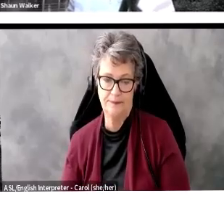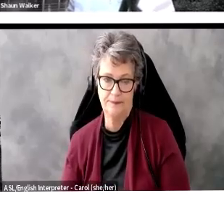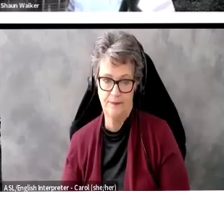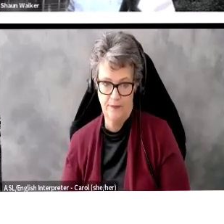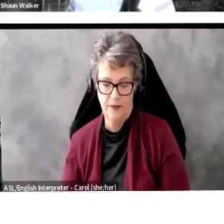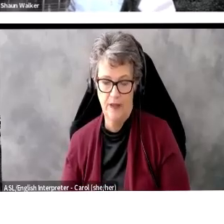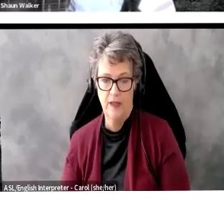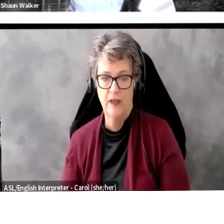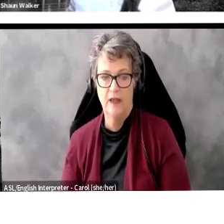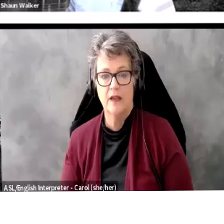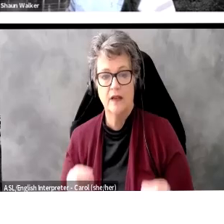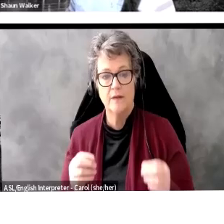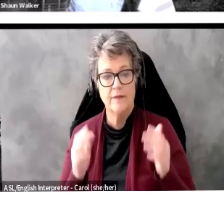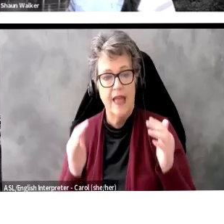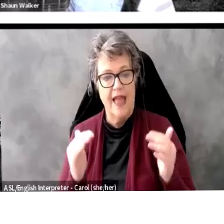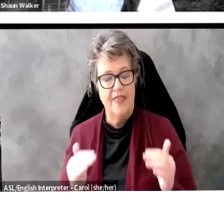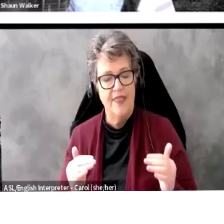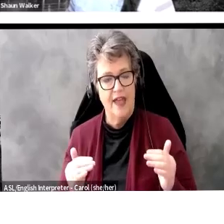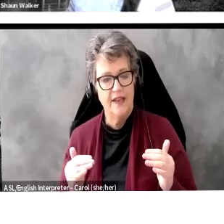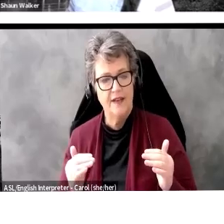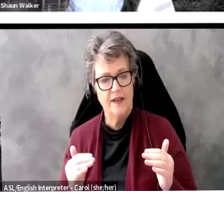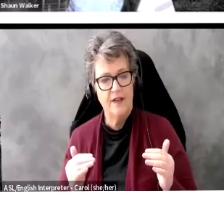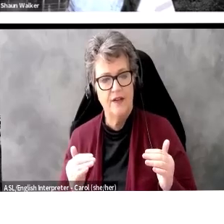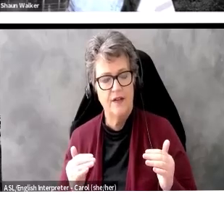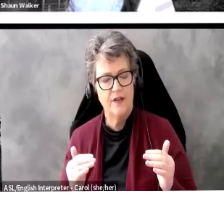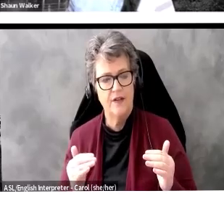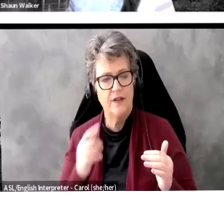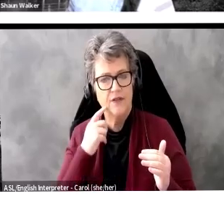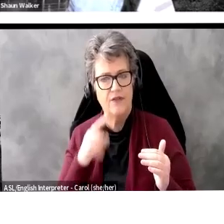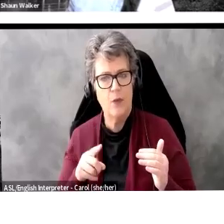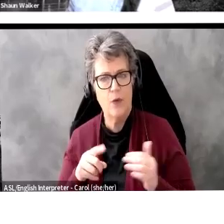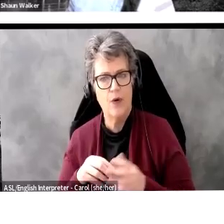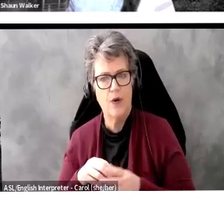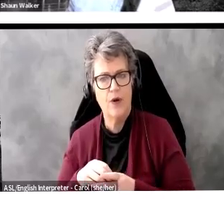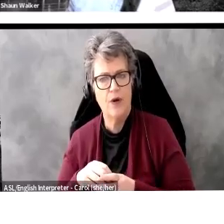And then for, I'm